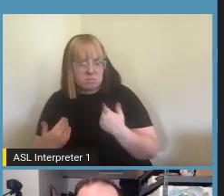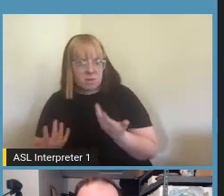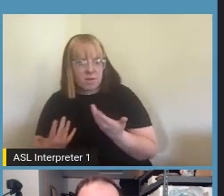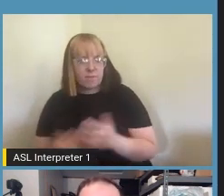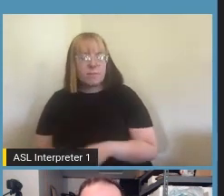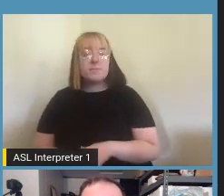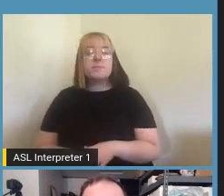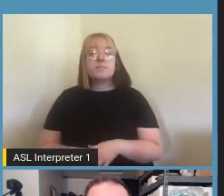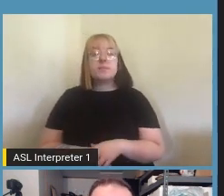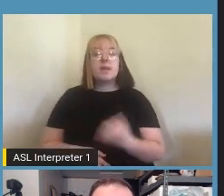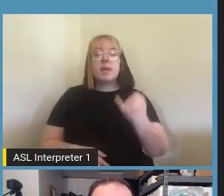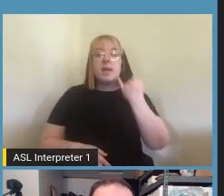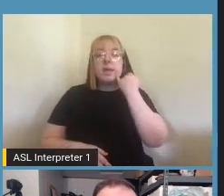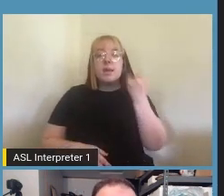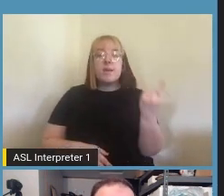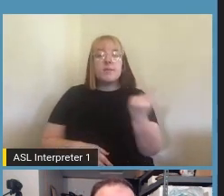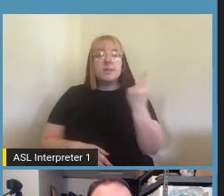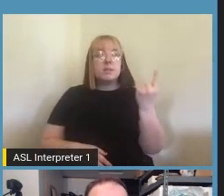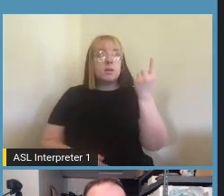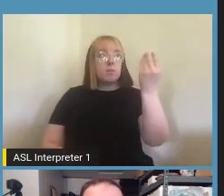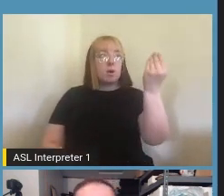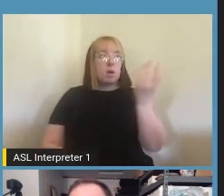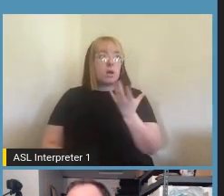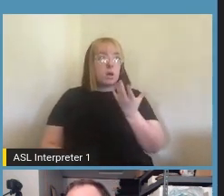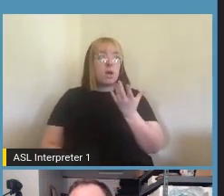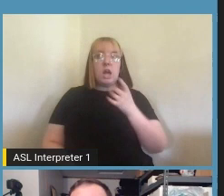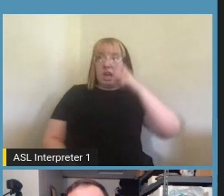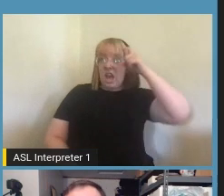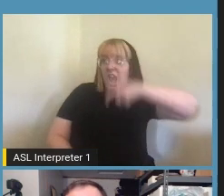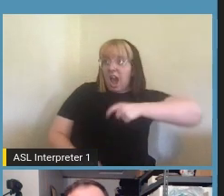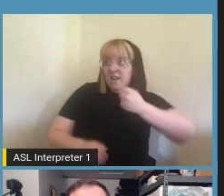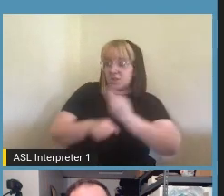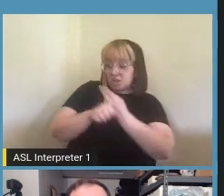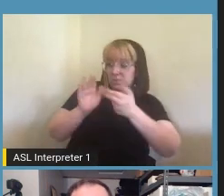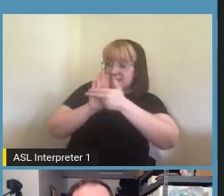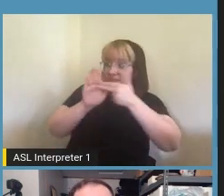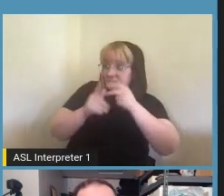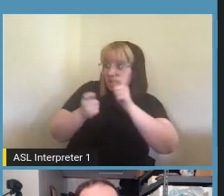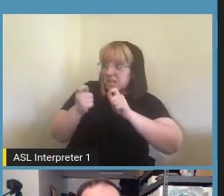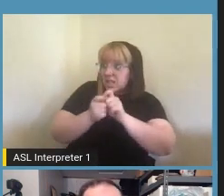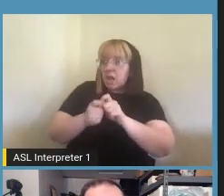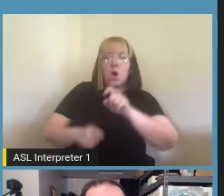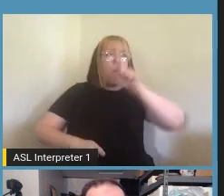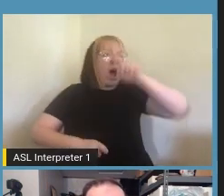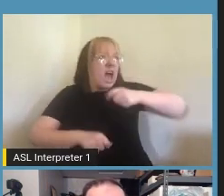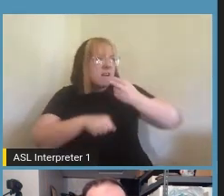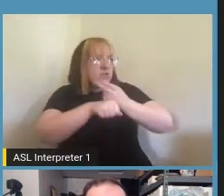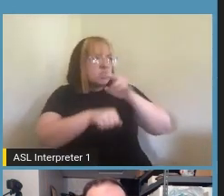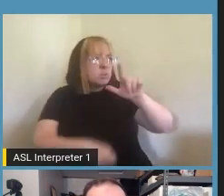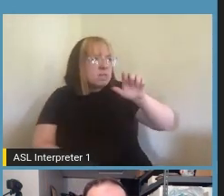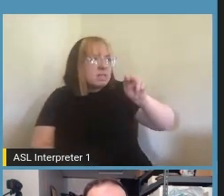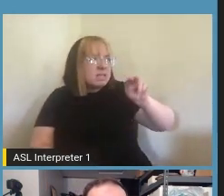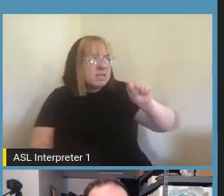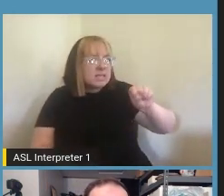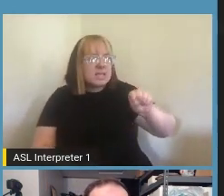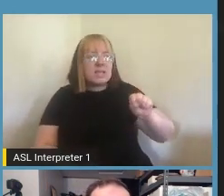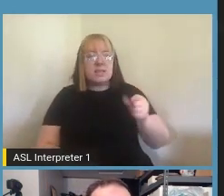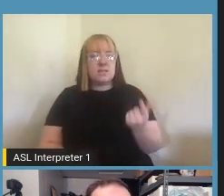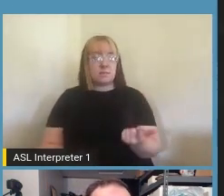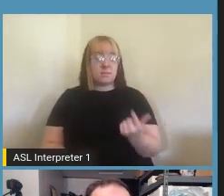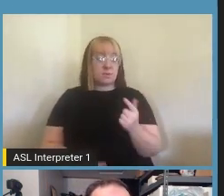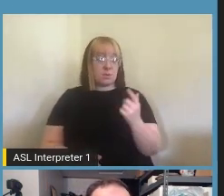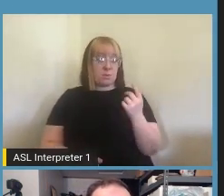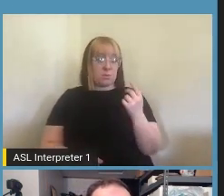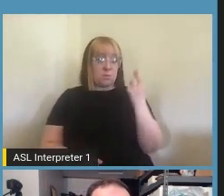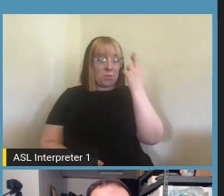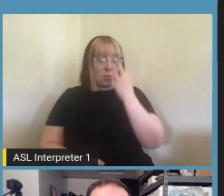somebody telling me, oh, you have to use this brand, or oh, you have to use this lens, I just found that YouTube was my